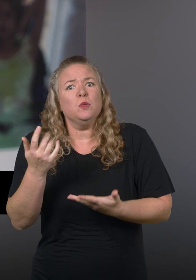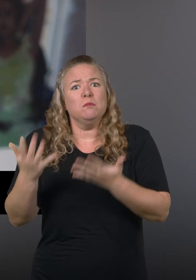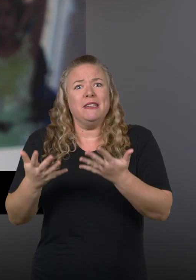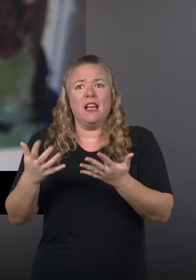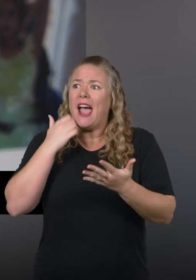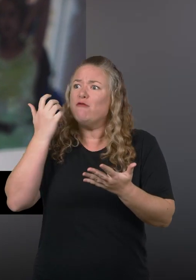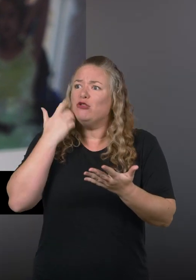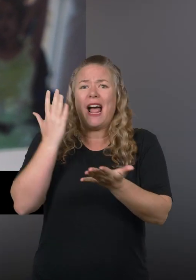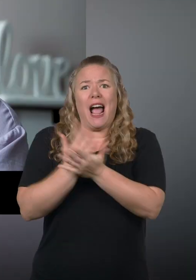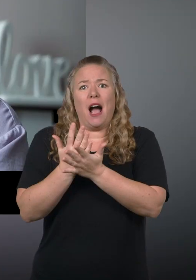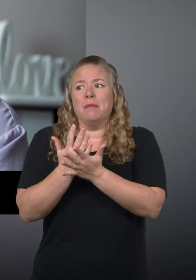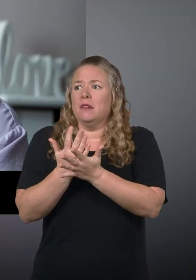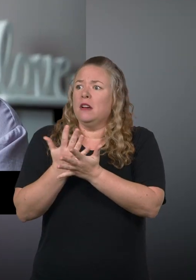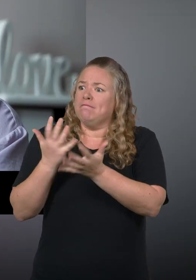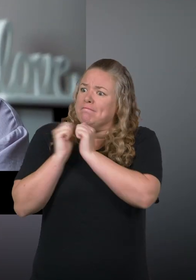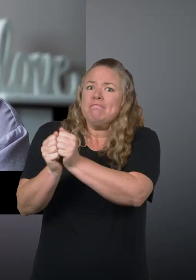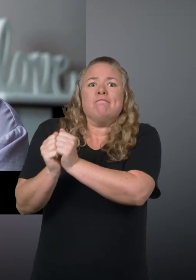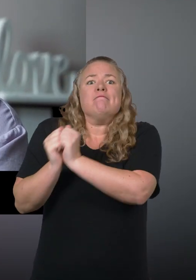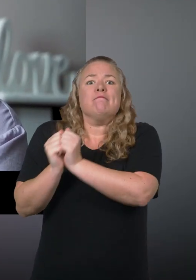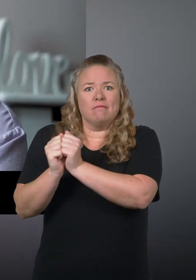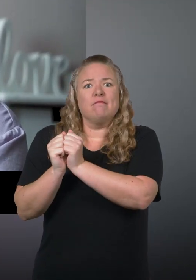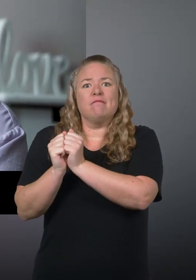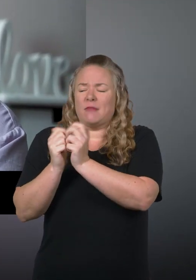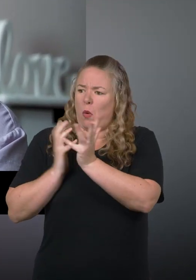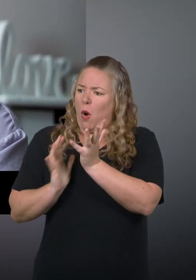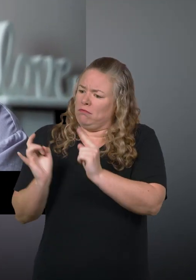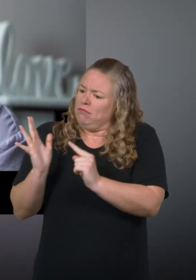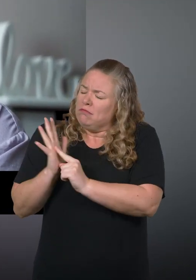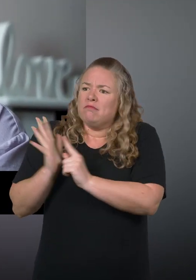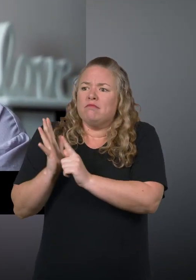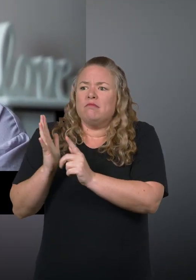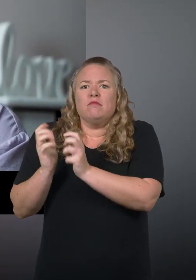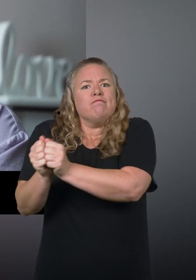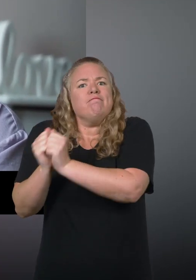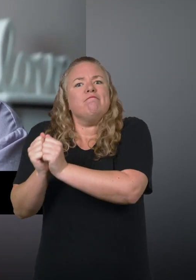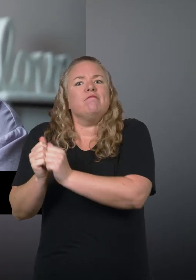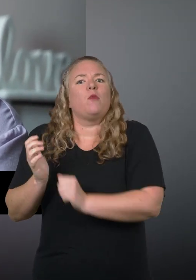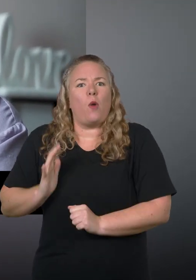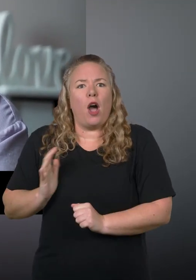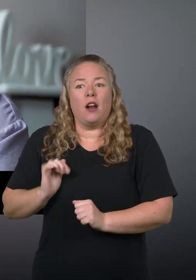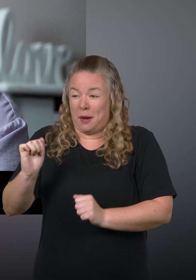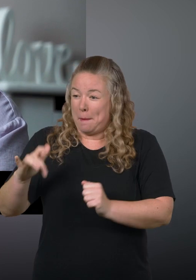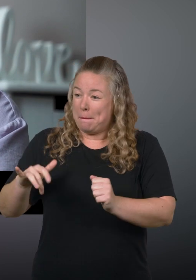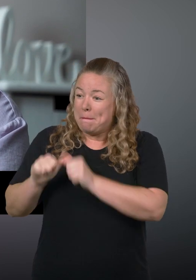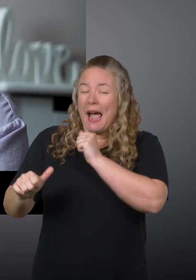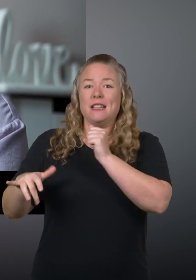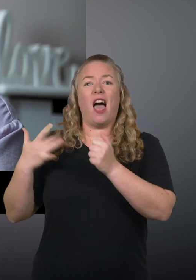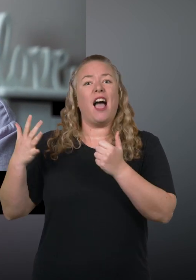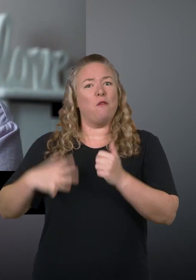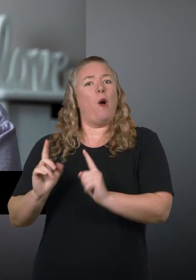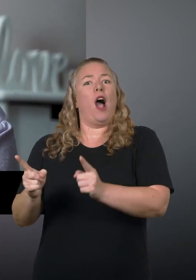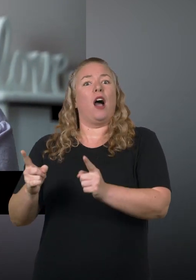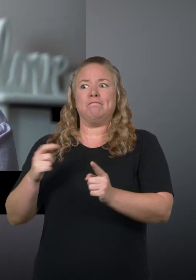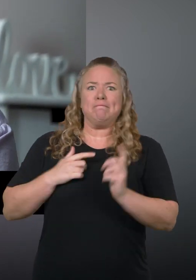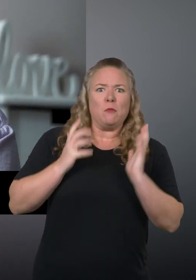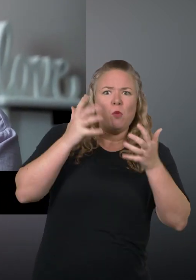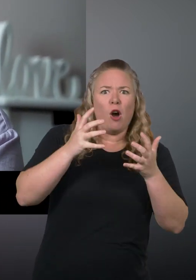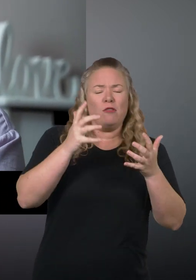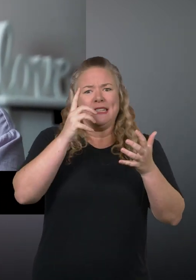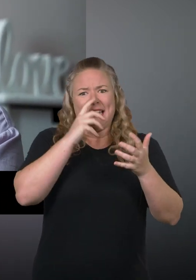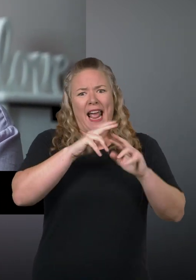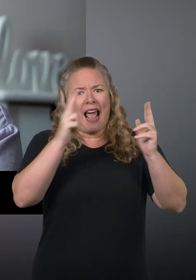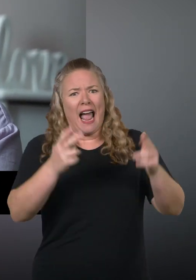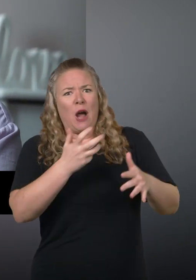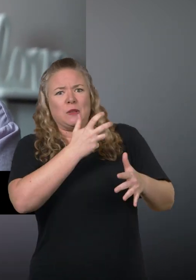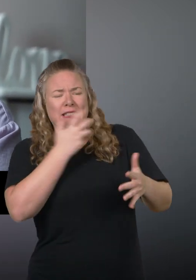so every day is a bonus, and I want to make that count, and I want her to have the best life and not for